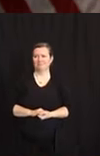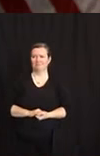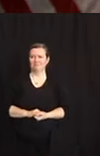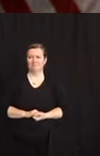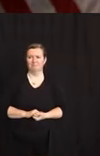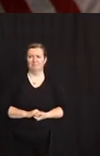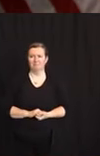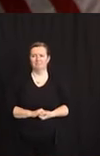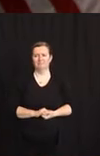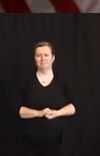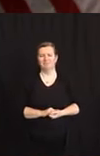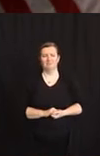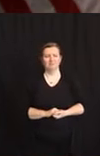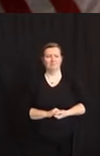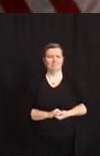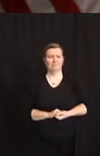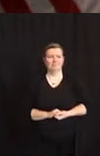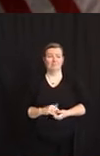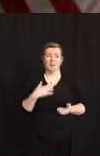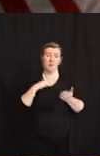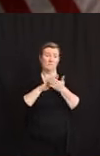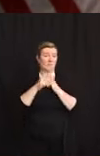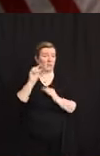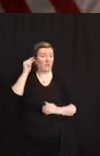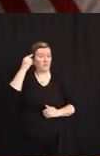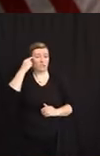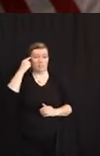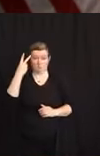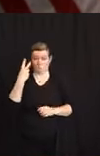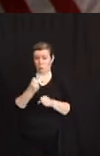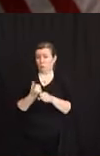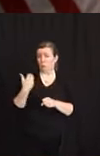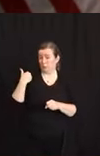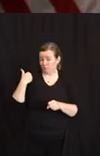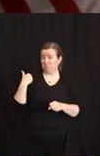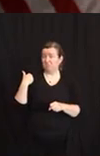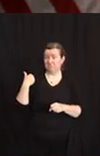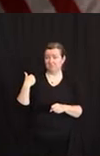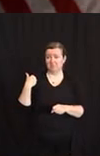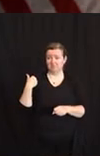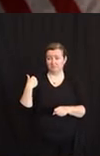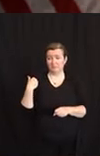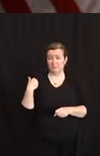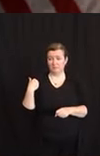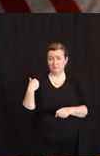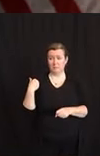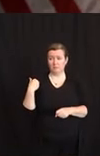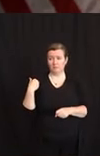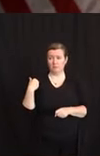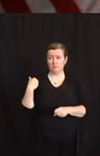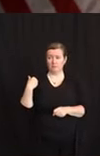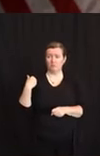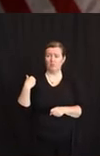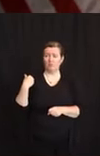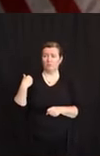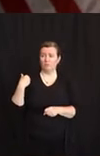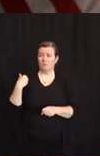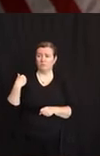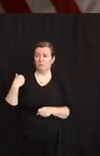office 2+ years ago, have entered this crisis with a fiscal pea shooter, given the decades, and by the way, both sides of the